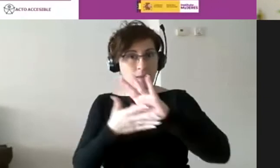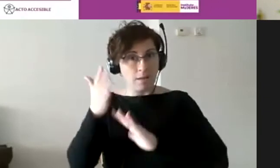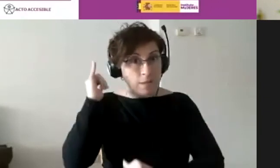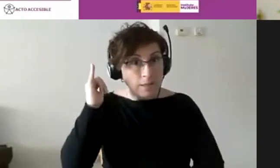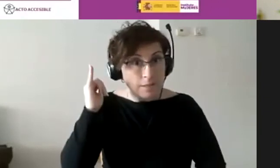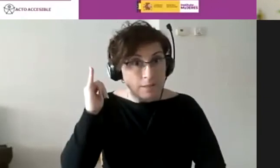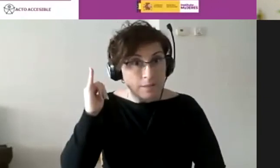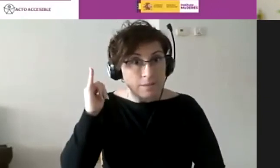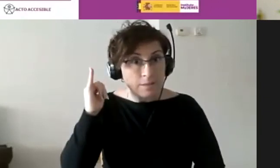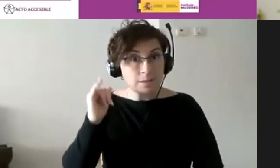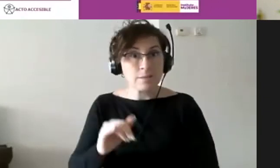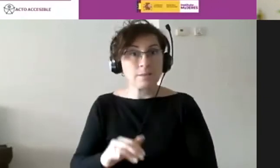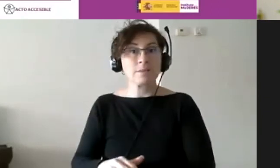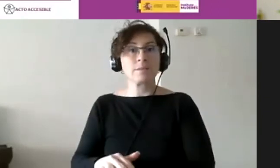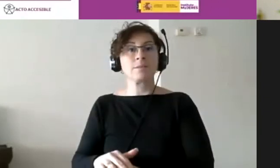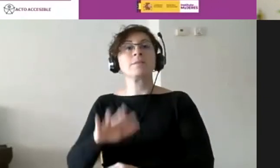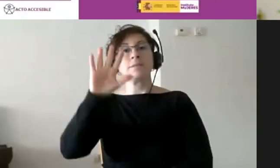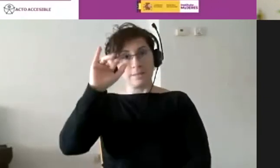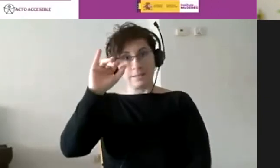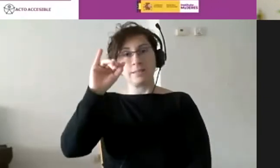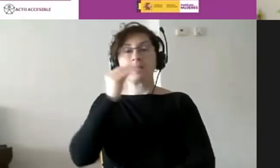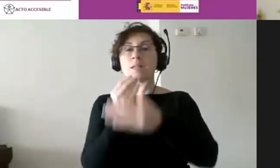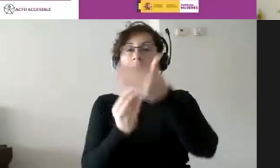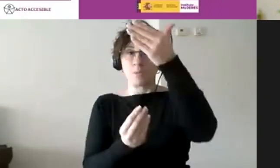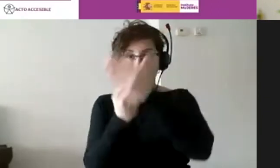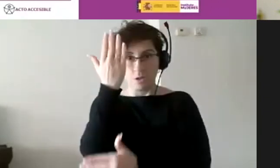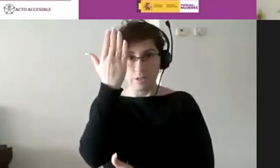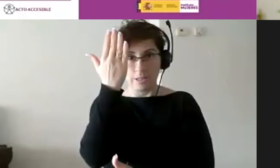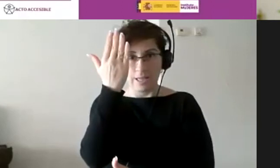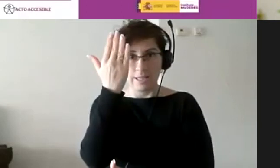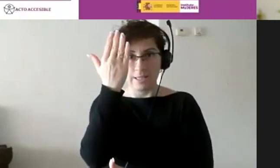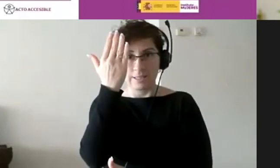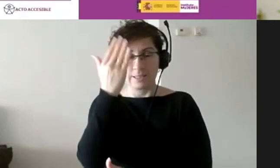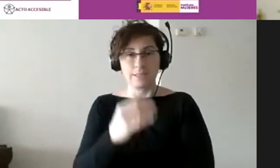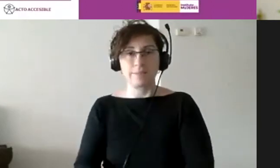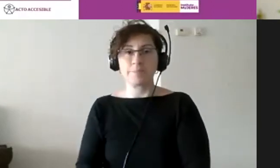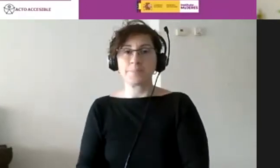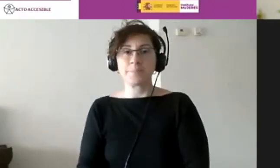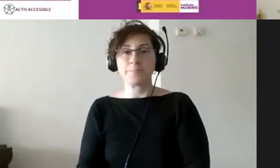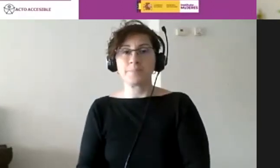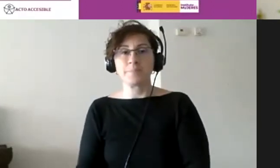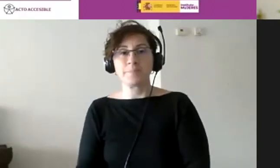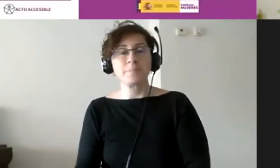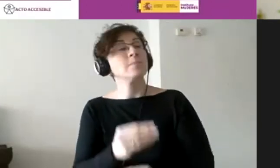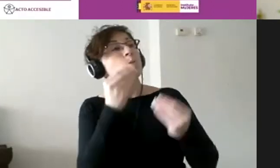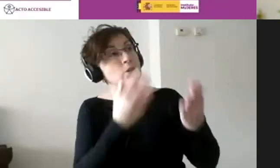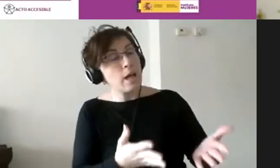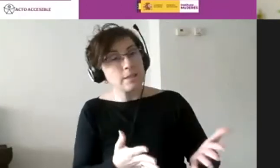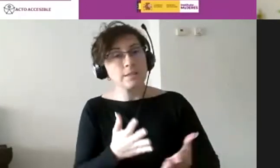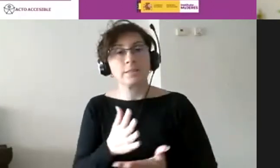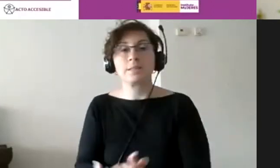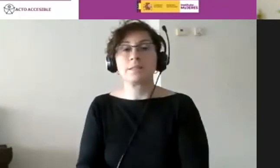Yes, I'm here. Good day. Good day, good morning. Irina, how are you? I'm better. Thank you so